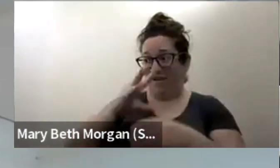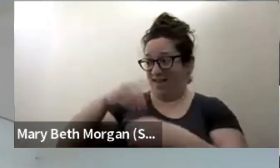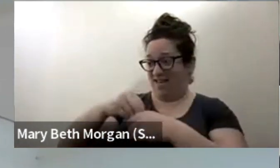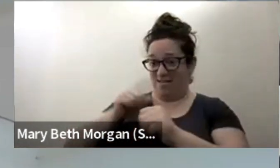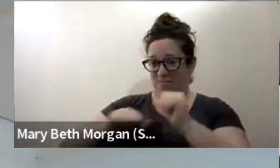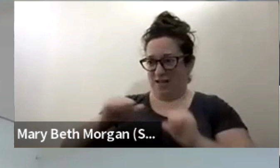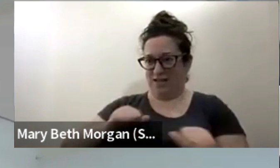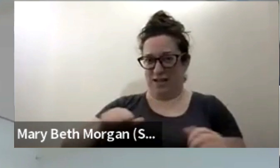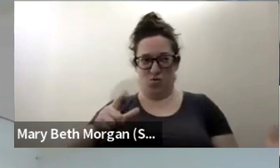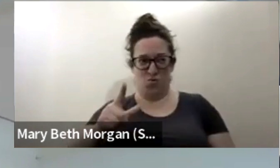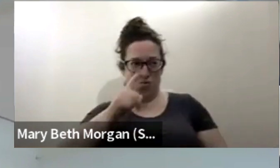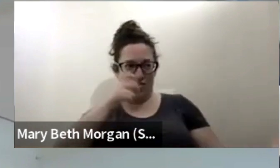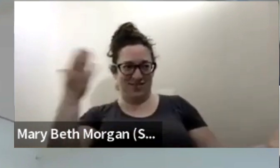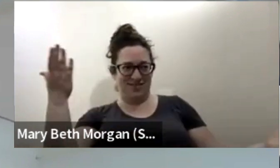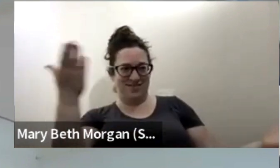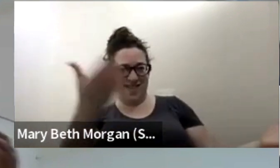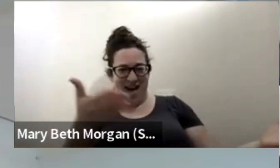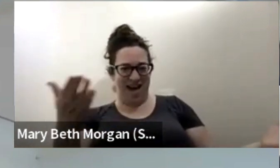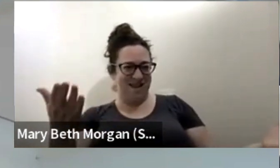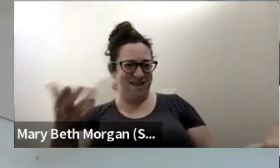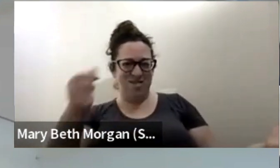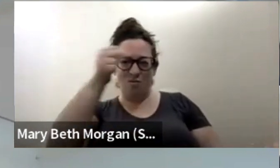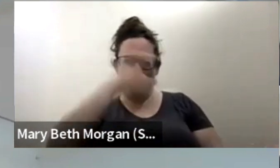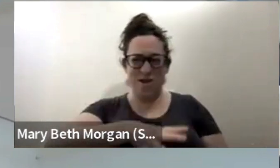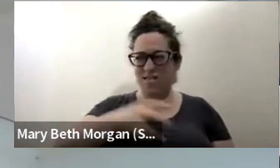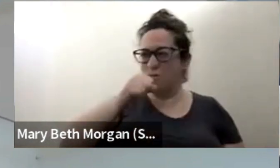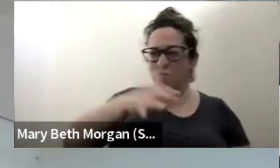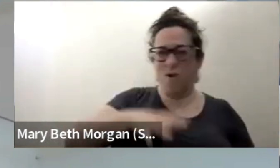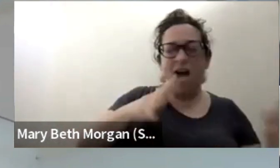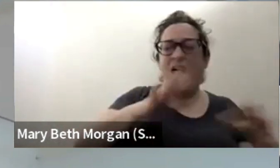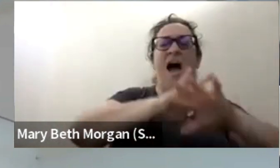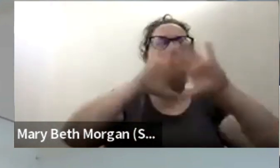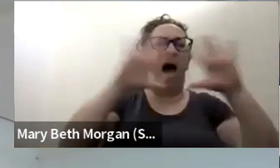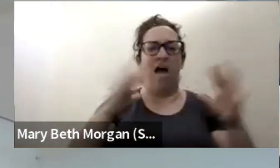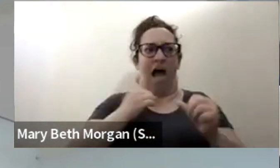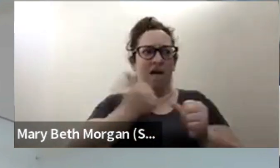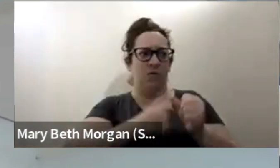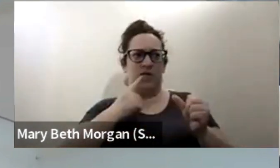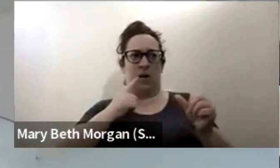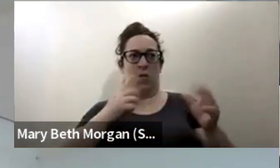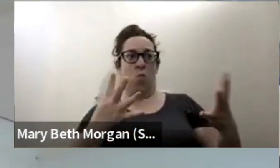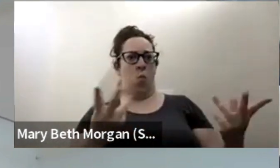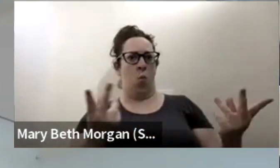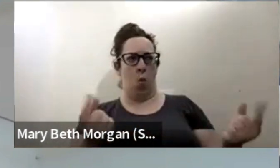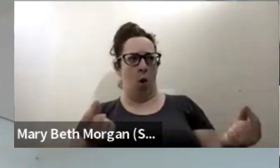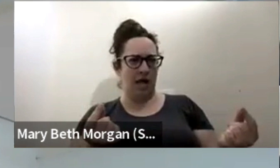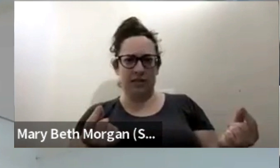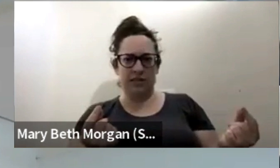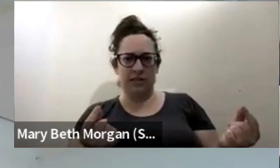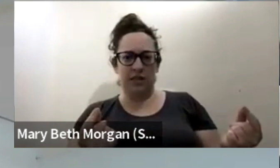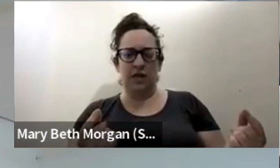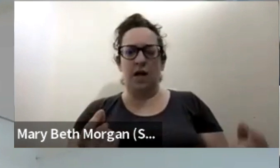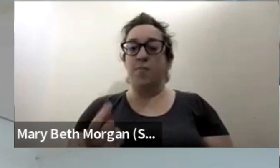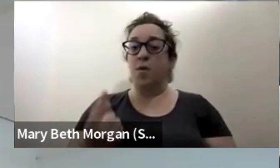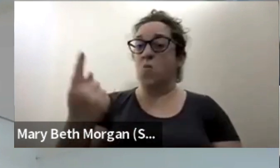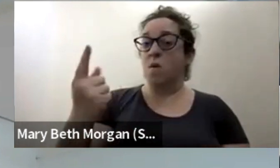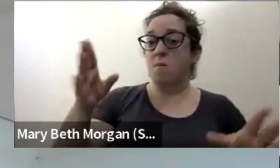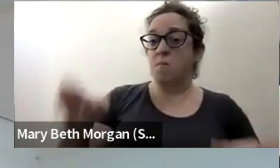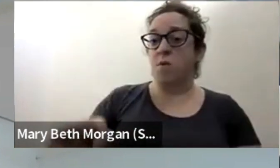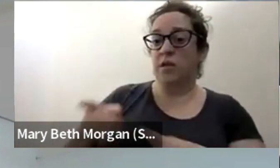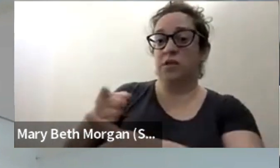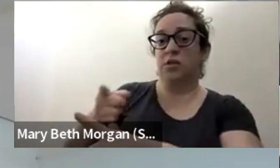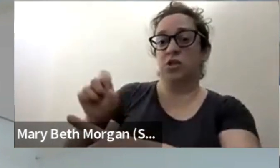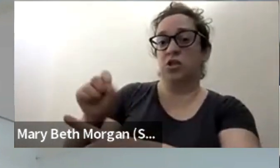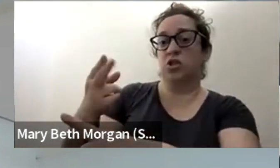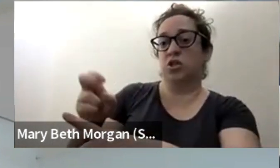is like, who's that? Ooh, the women, the men, they're all like, what is going on there, right? And I think at one point she